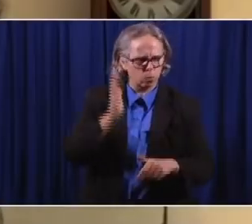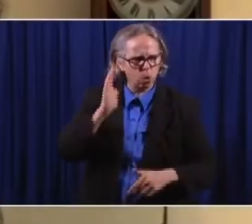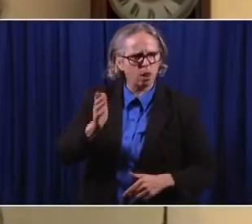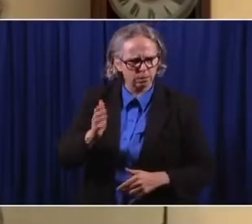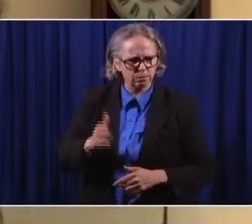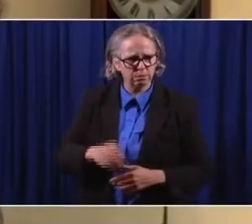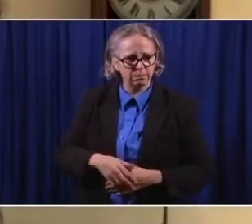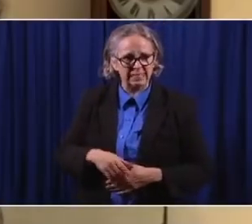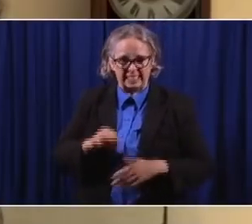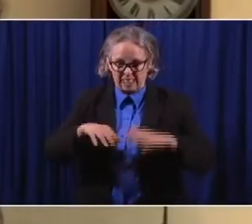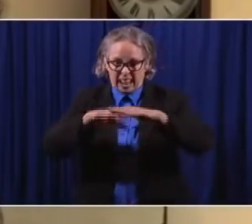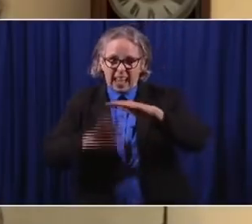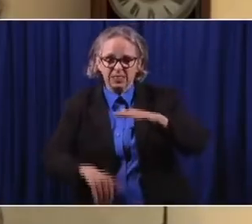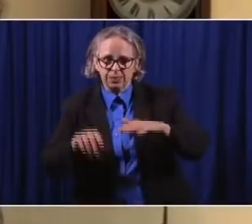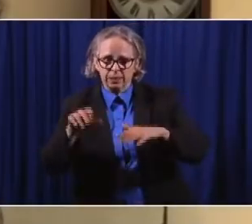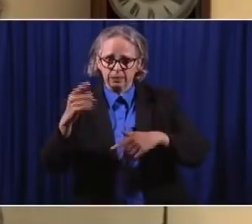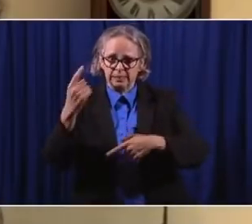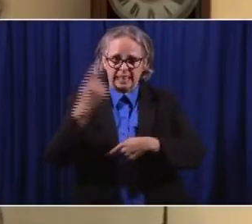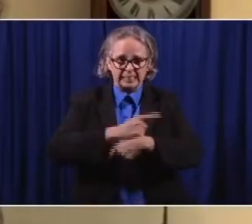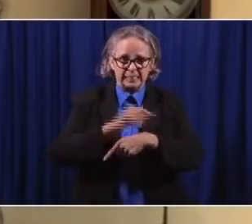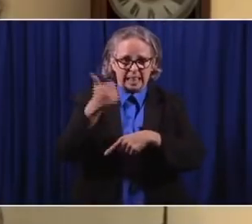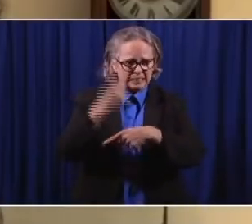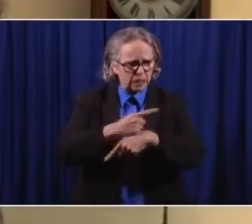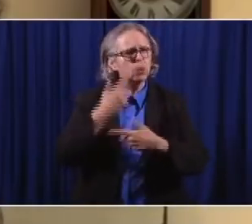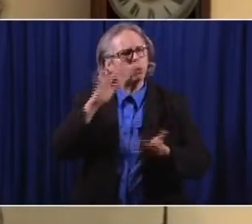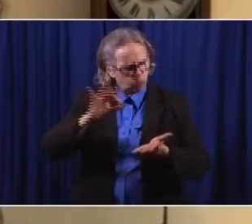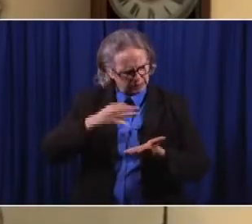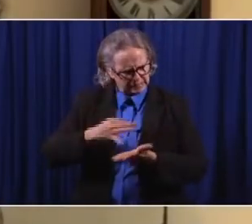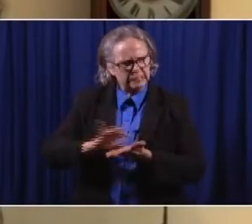of the statute.